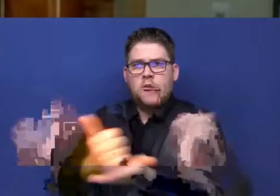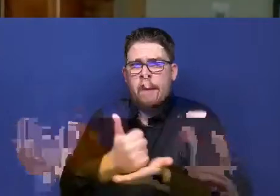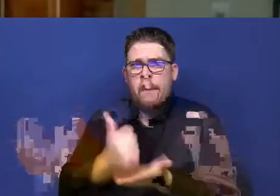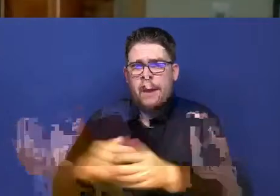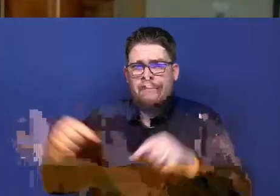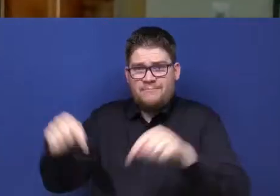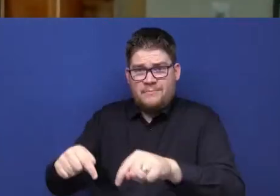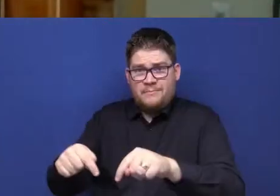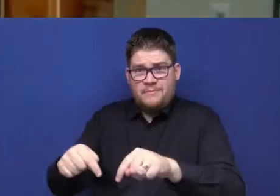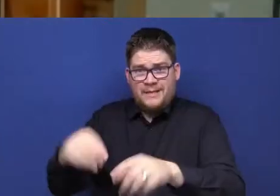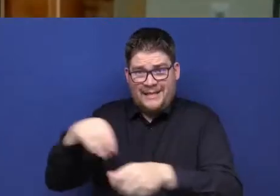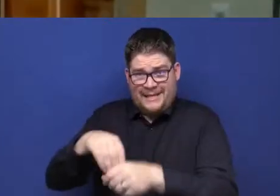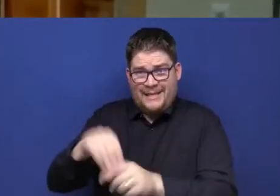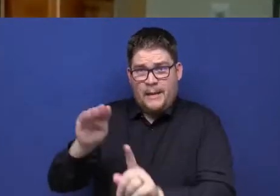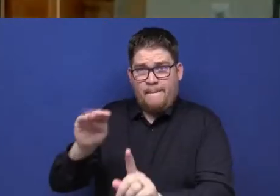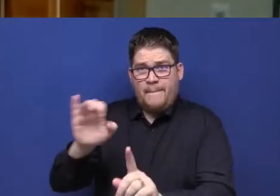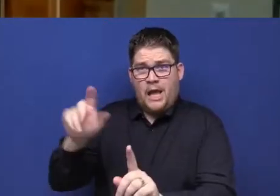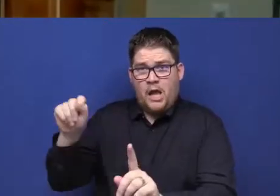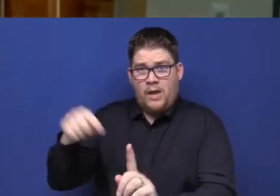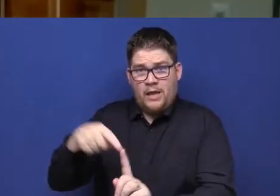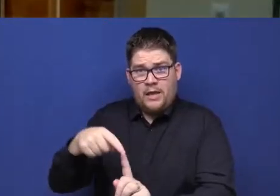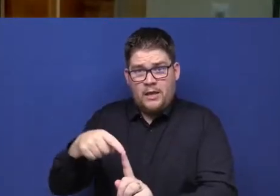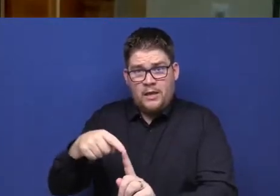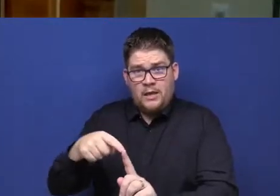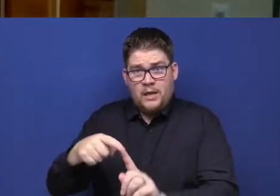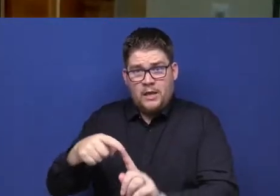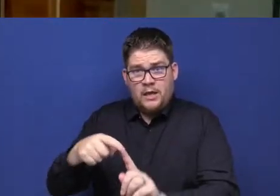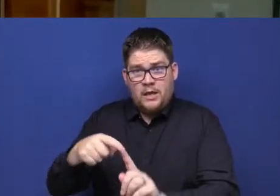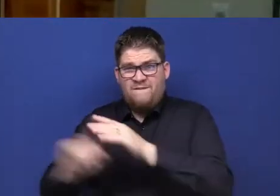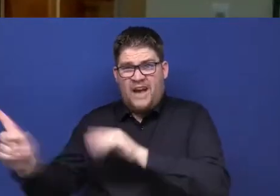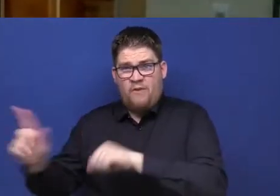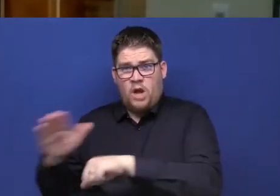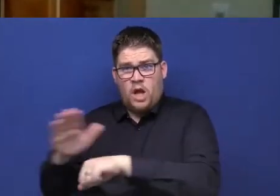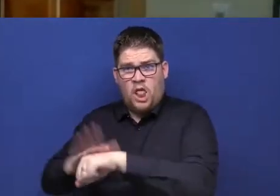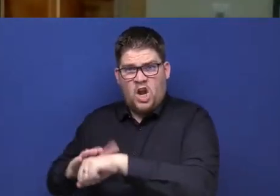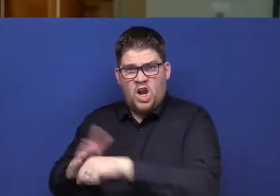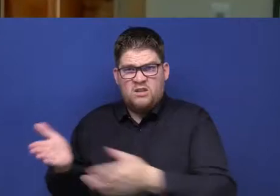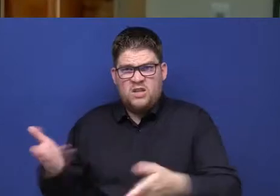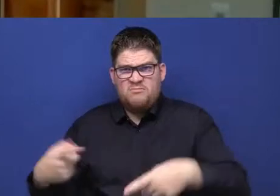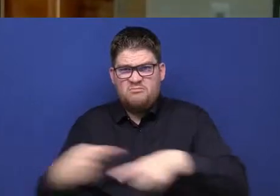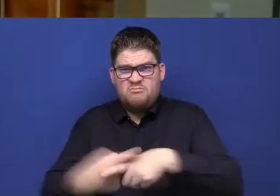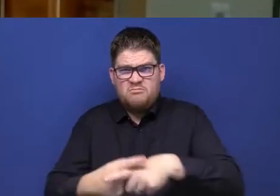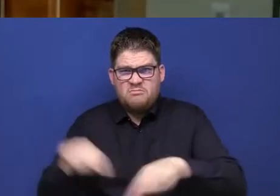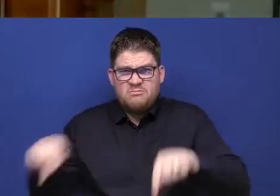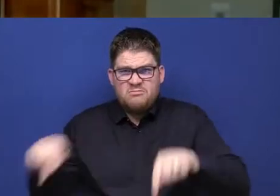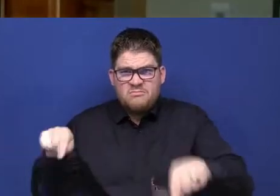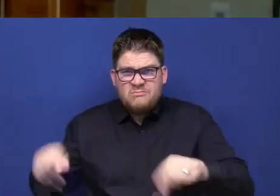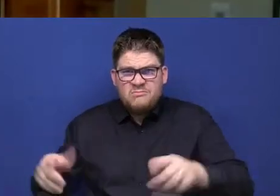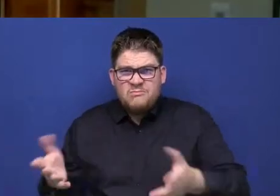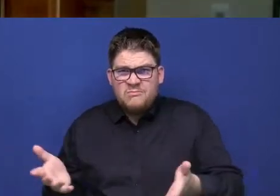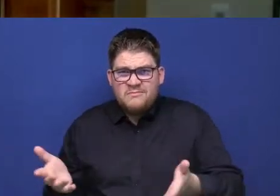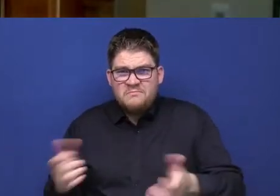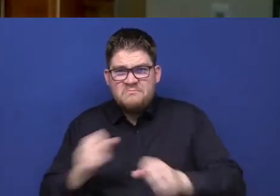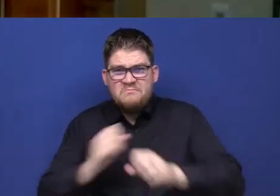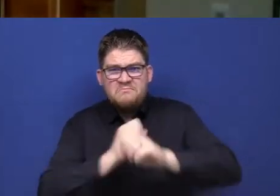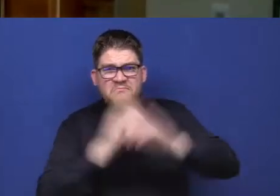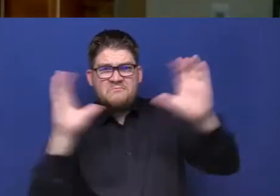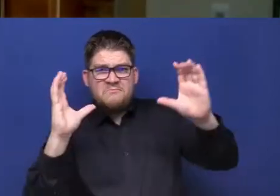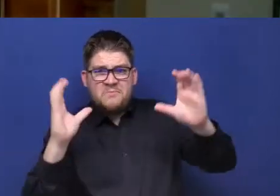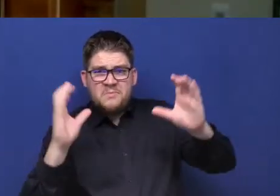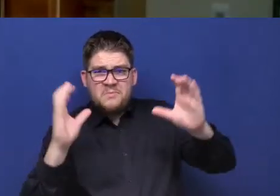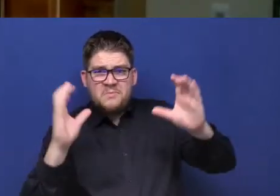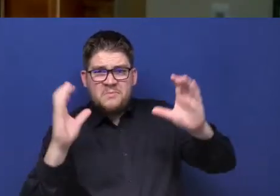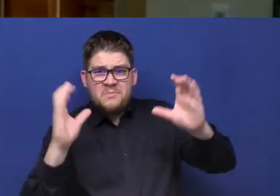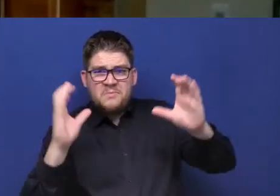ability to host people from other communities. They might immediately have to leave. Where are people